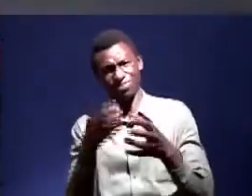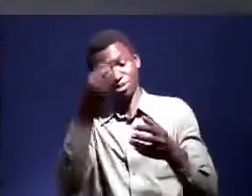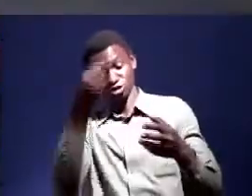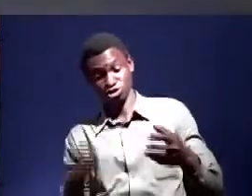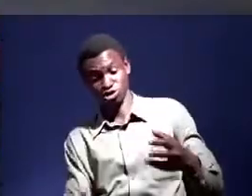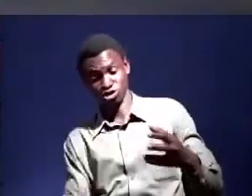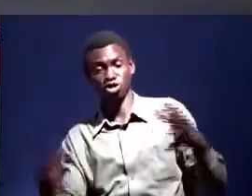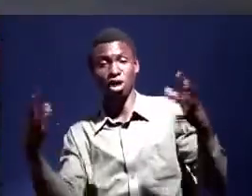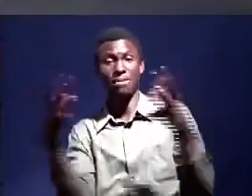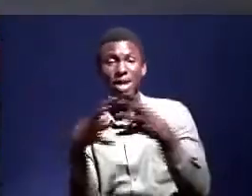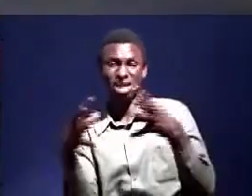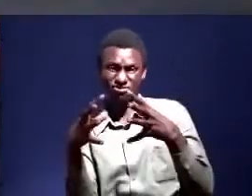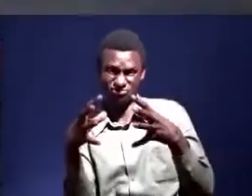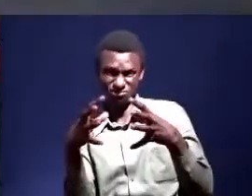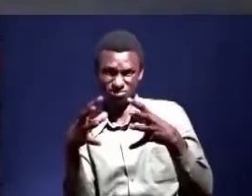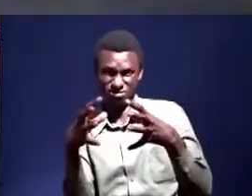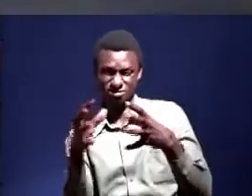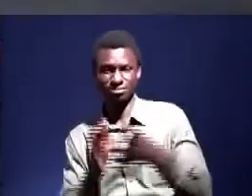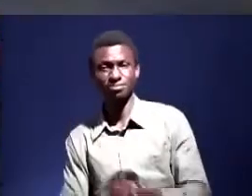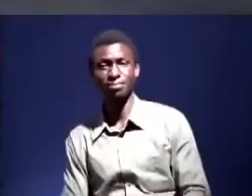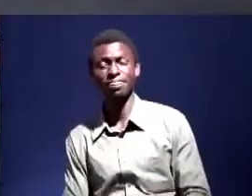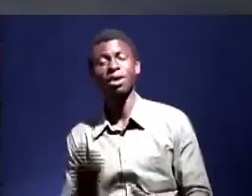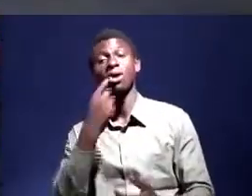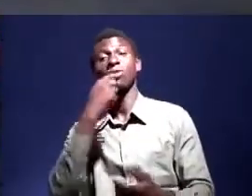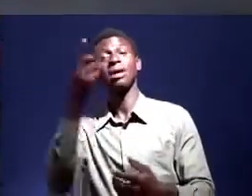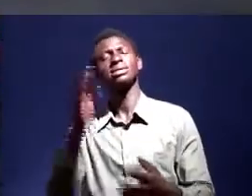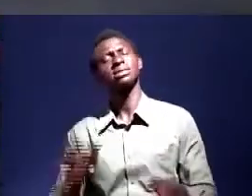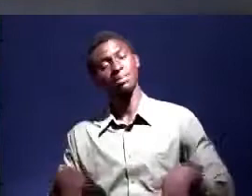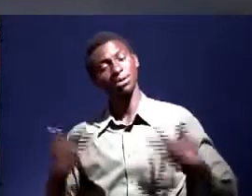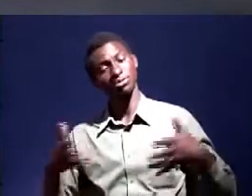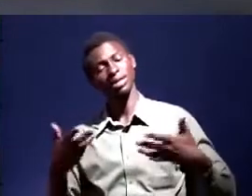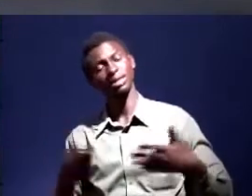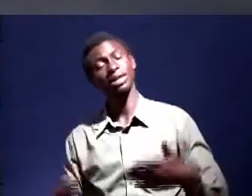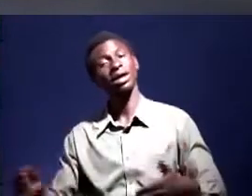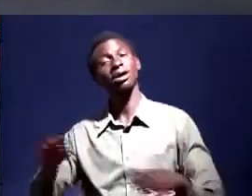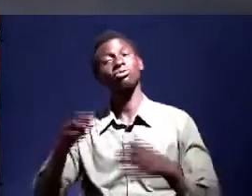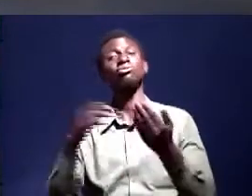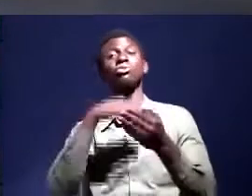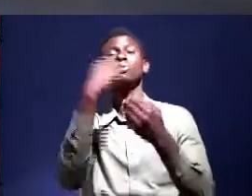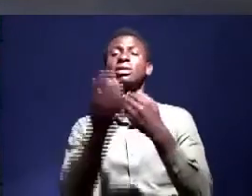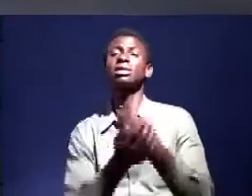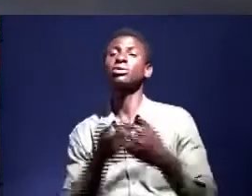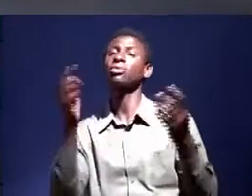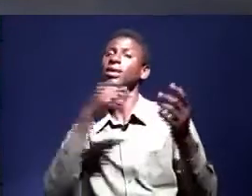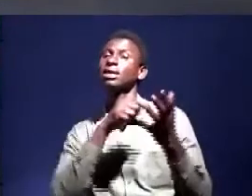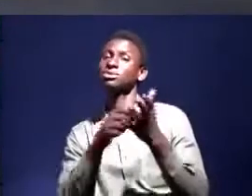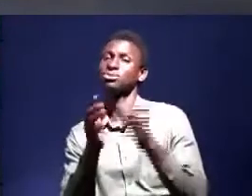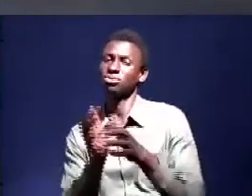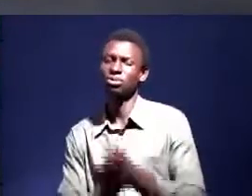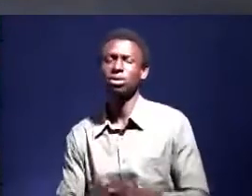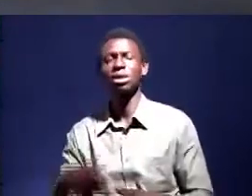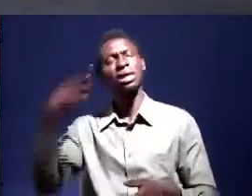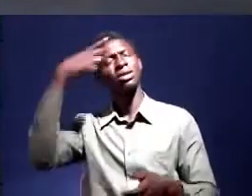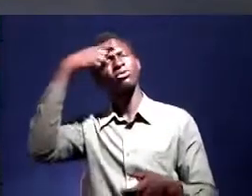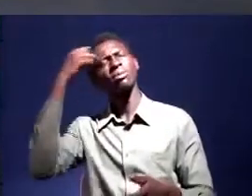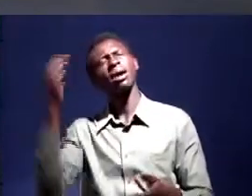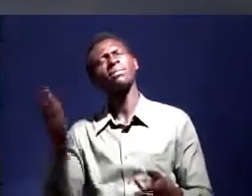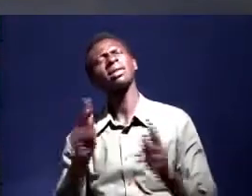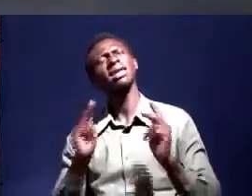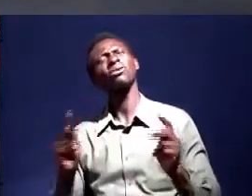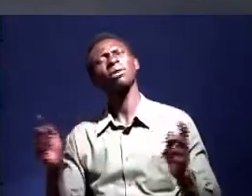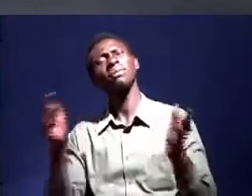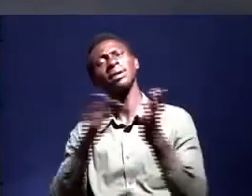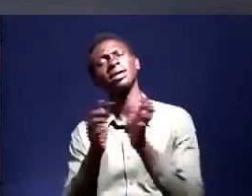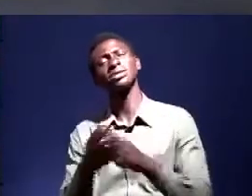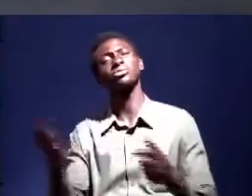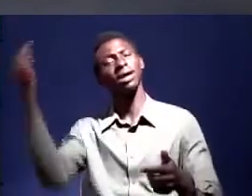coming to Jesus. Wakasema tunataka kuja kwa Yesu. We believe he's coming again. Tunaamini ya kwamba Yesu anakuja tena. We want to keep his